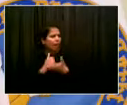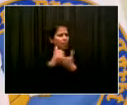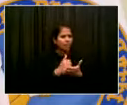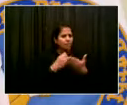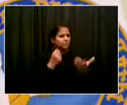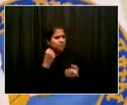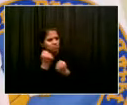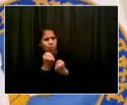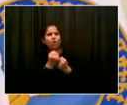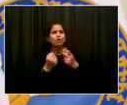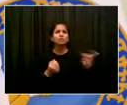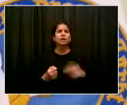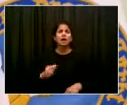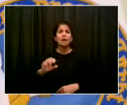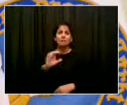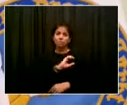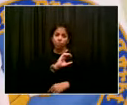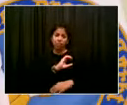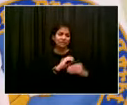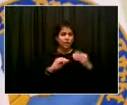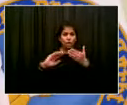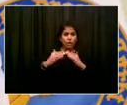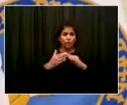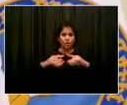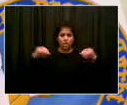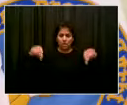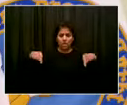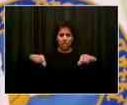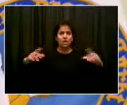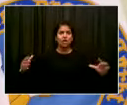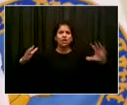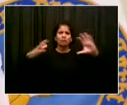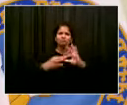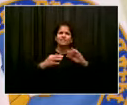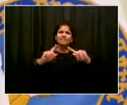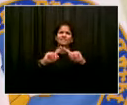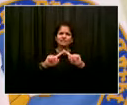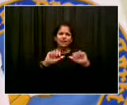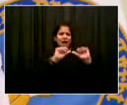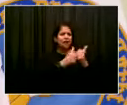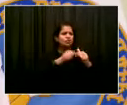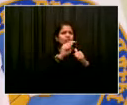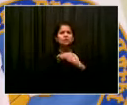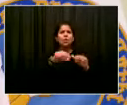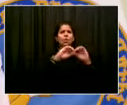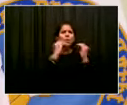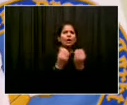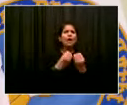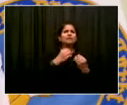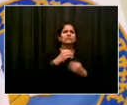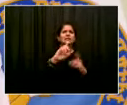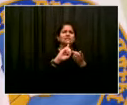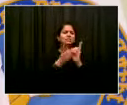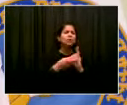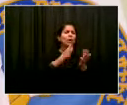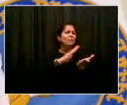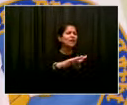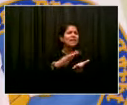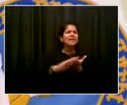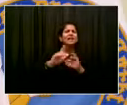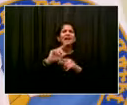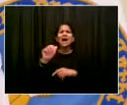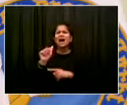right, agencies, sanitation, ACS, connecting families to whatever needs they may have. So I am